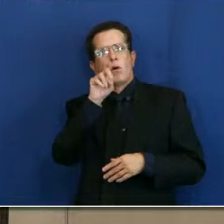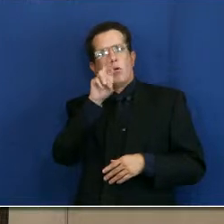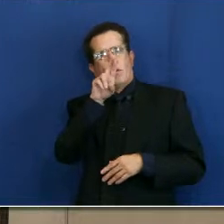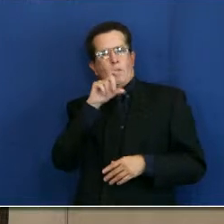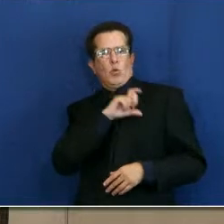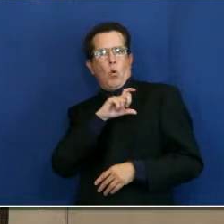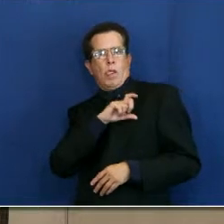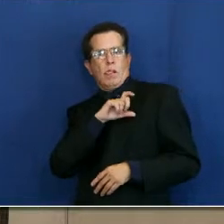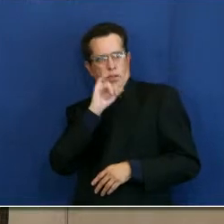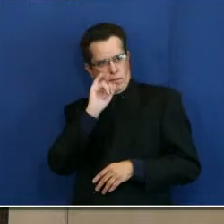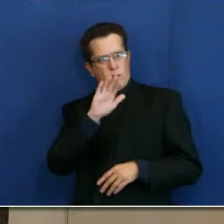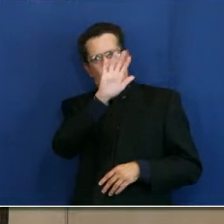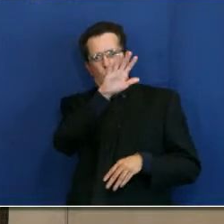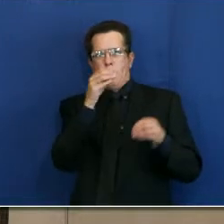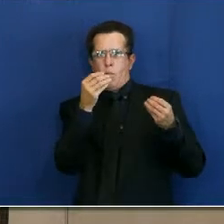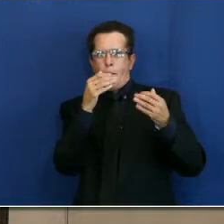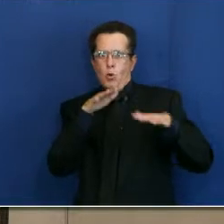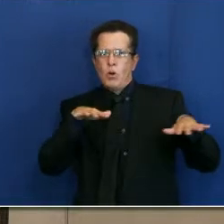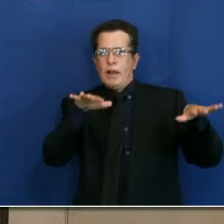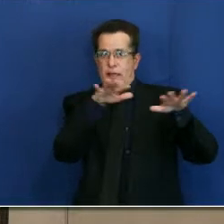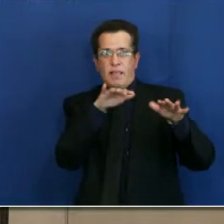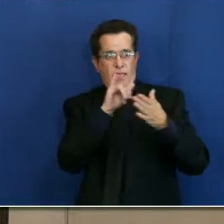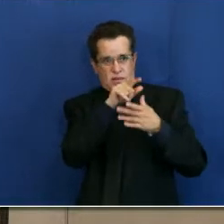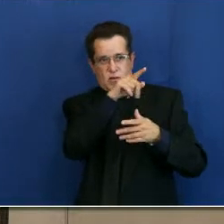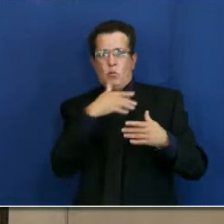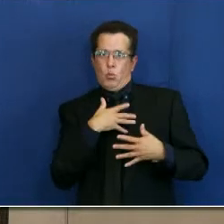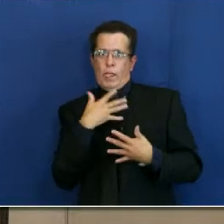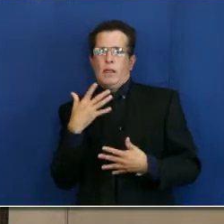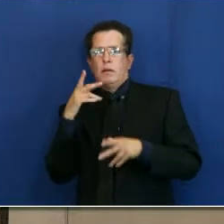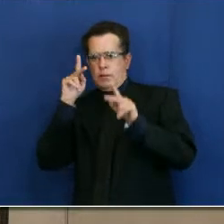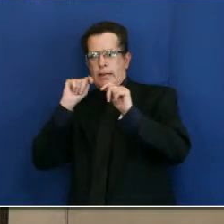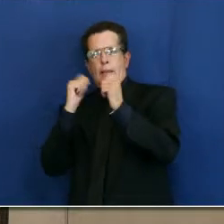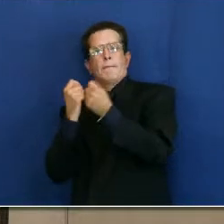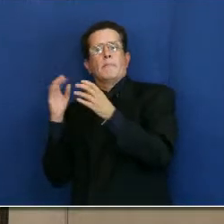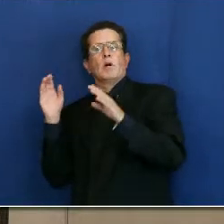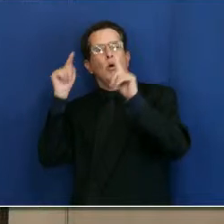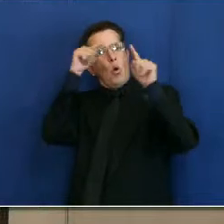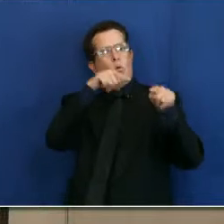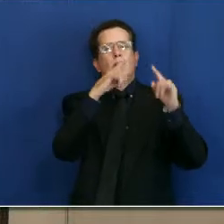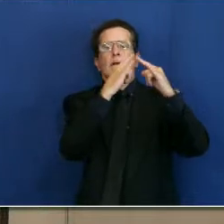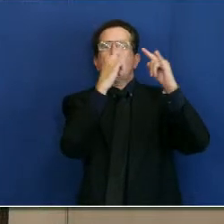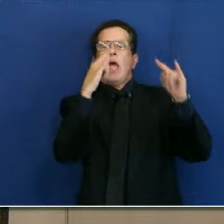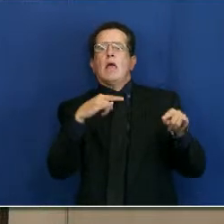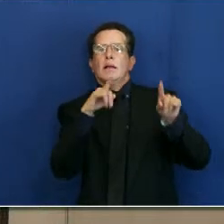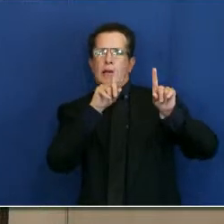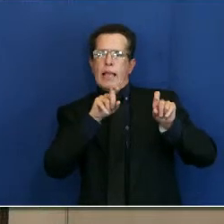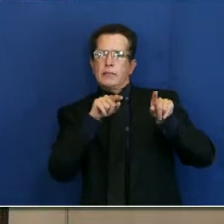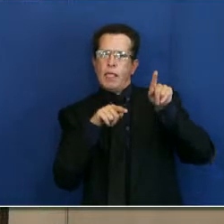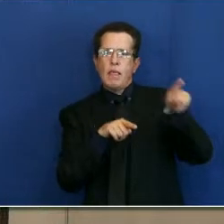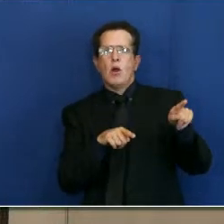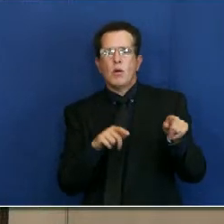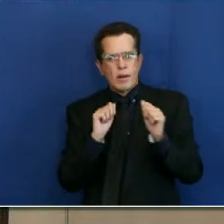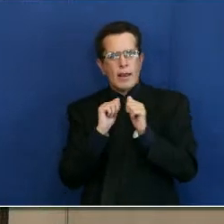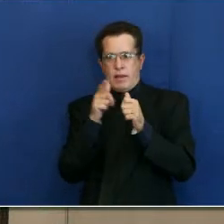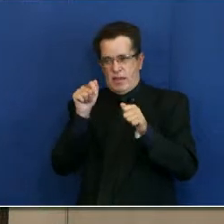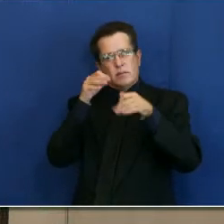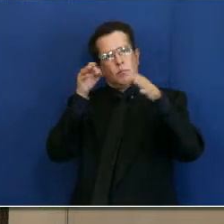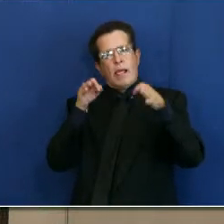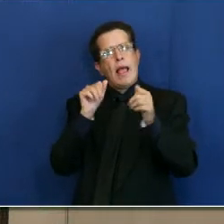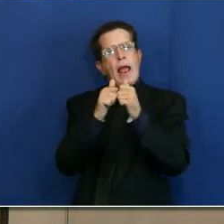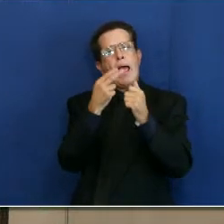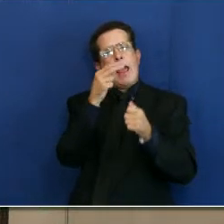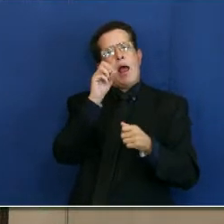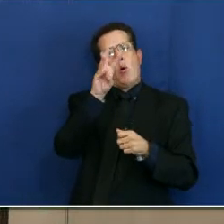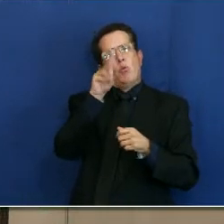reduce its overall effectiveness and willingness of people to come in. Can you say a little bit about how that ended up on Border Patrol property and whether there's